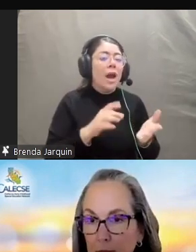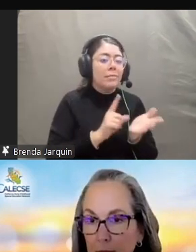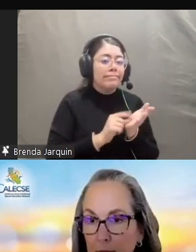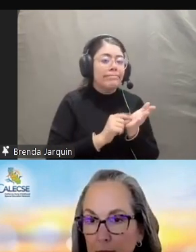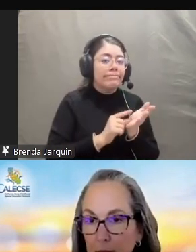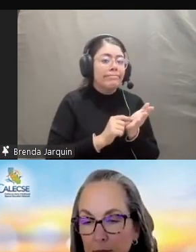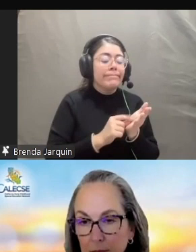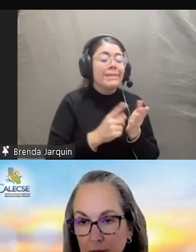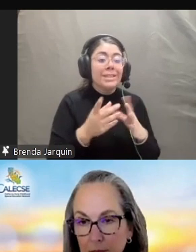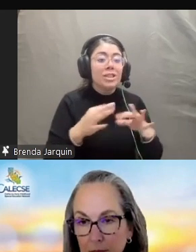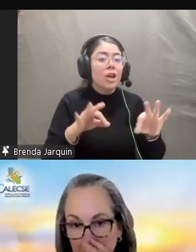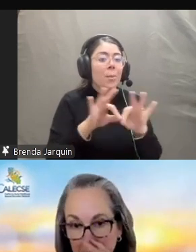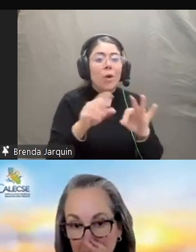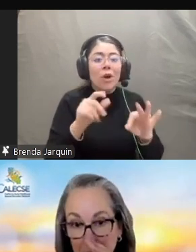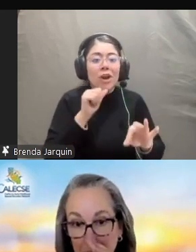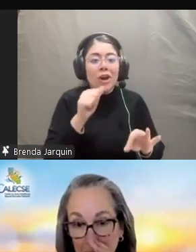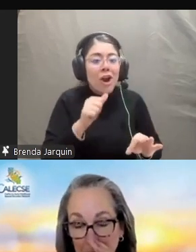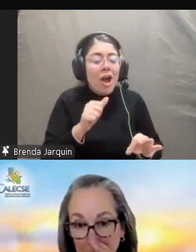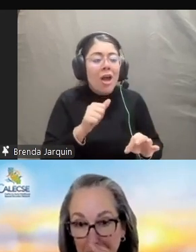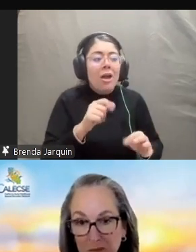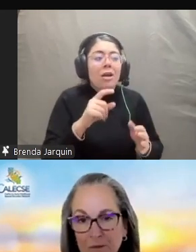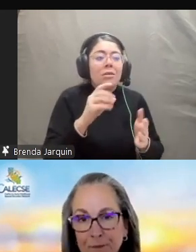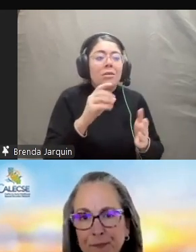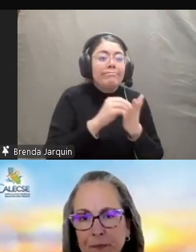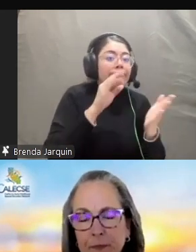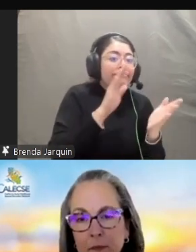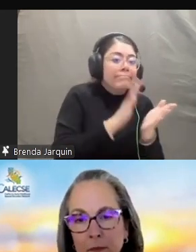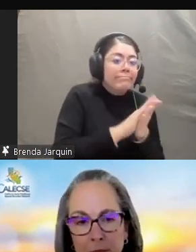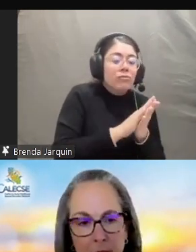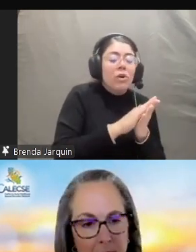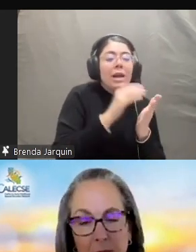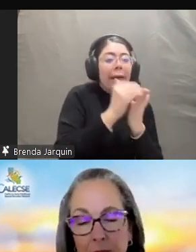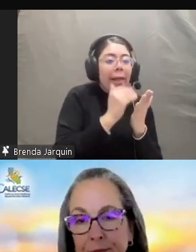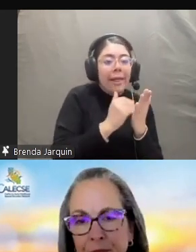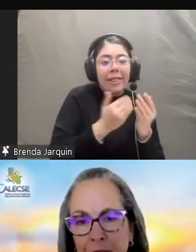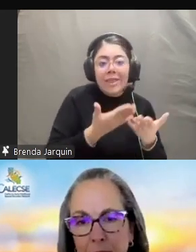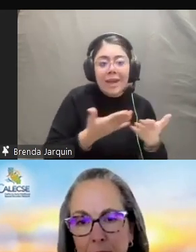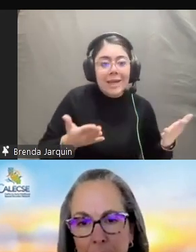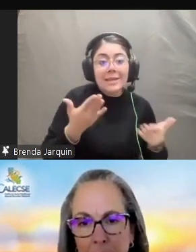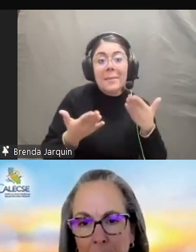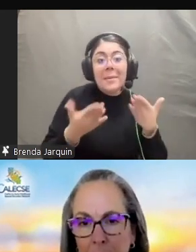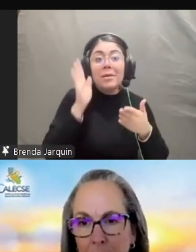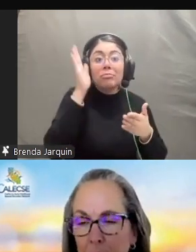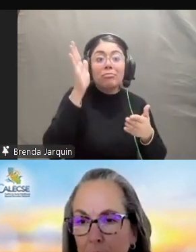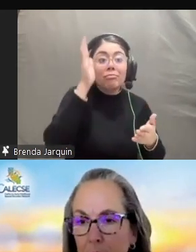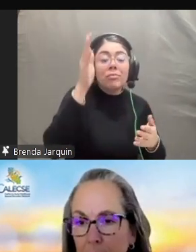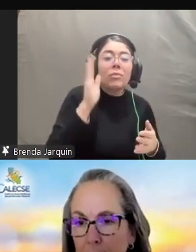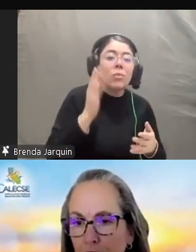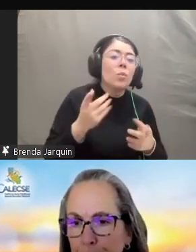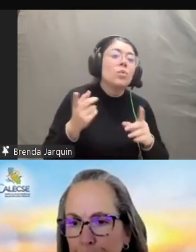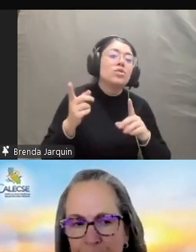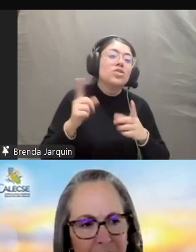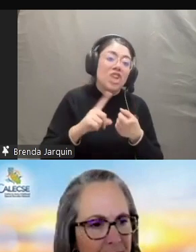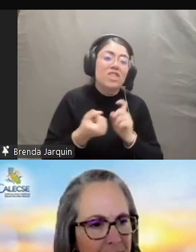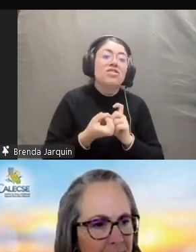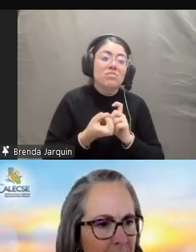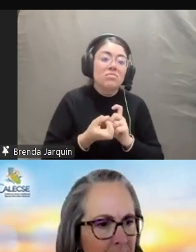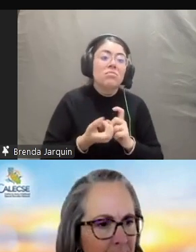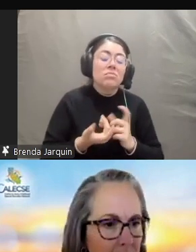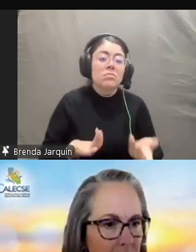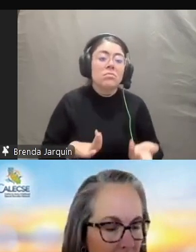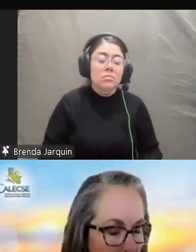something in there that might be a little more subject to change. We also had to think about